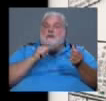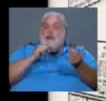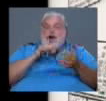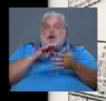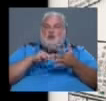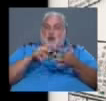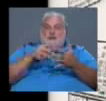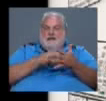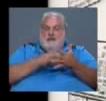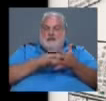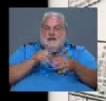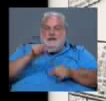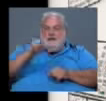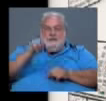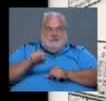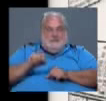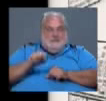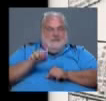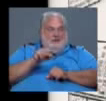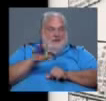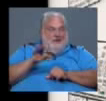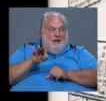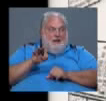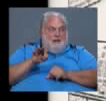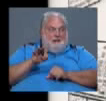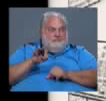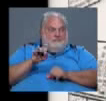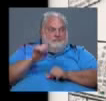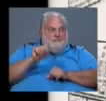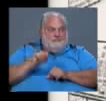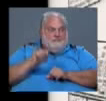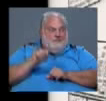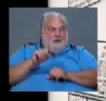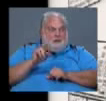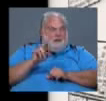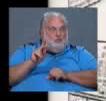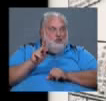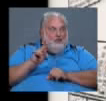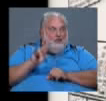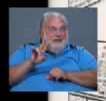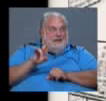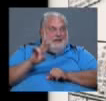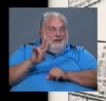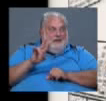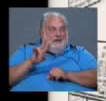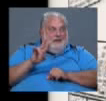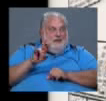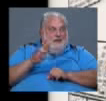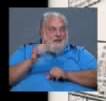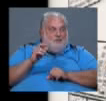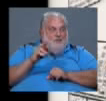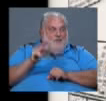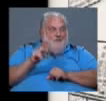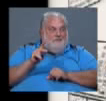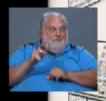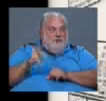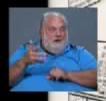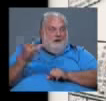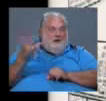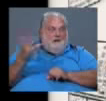south of what would be the southern boundary of track 7 And track 5,